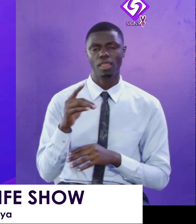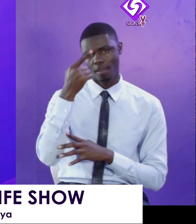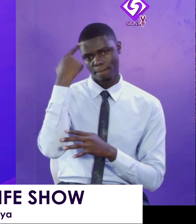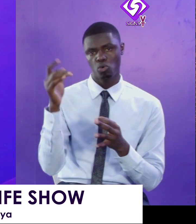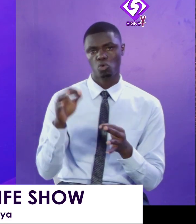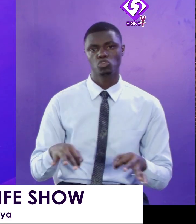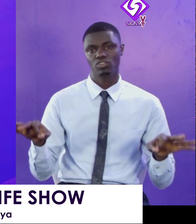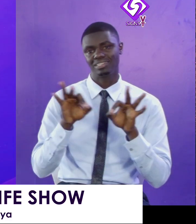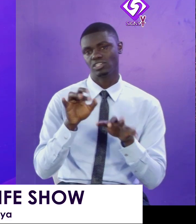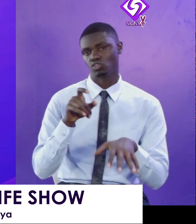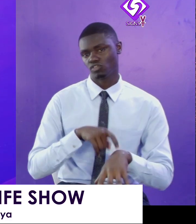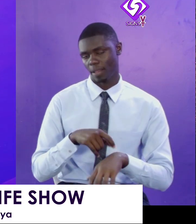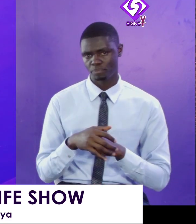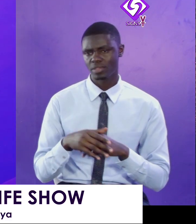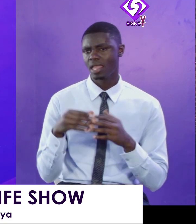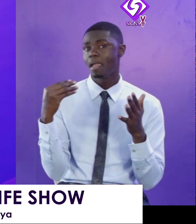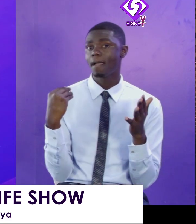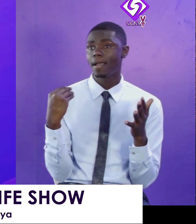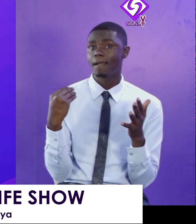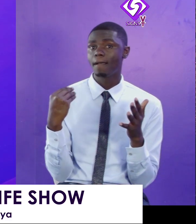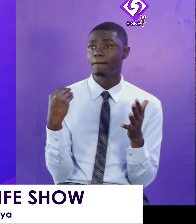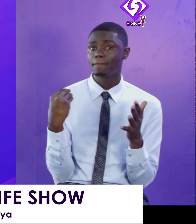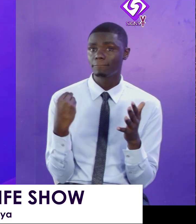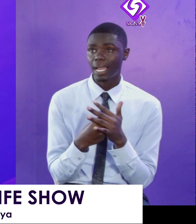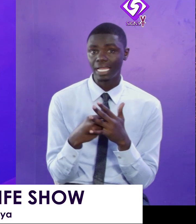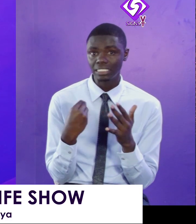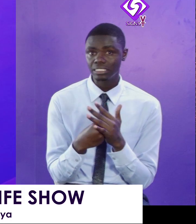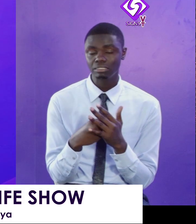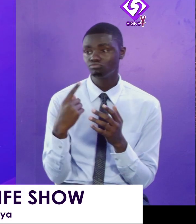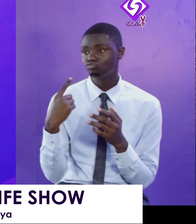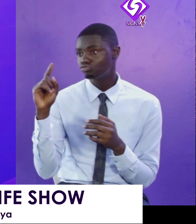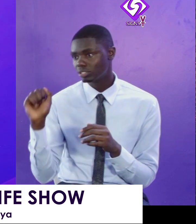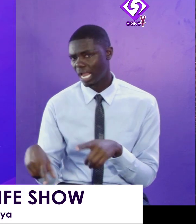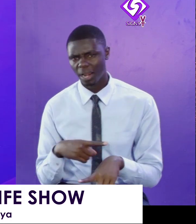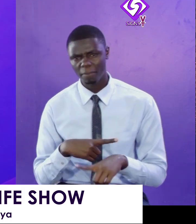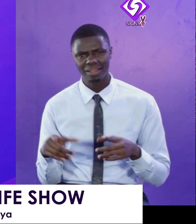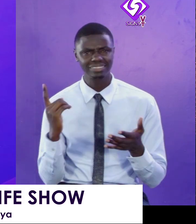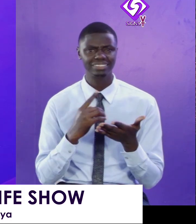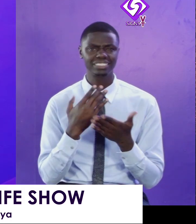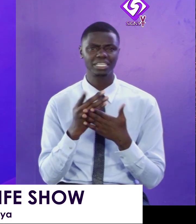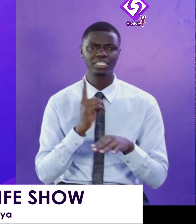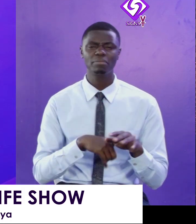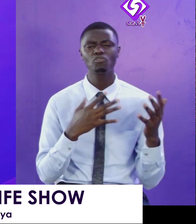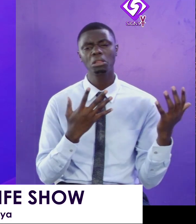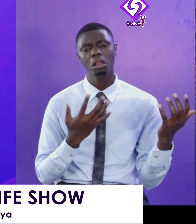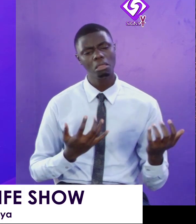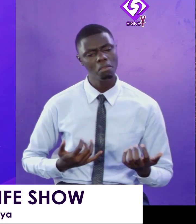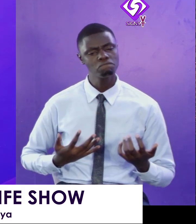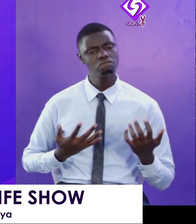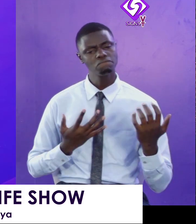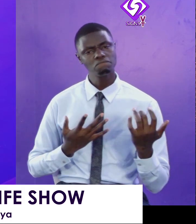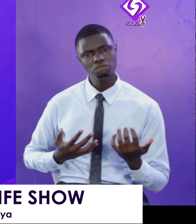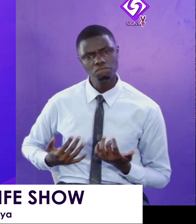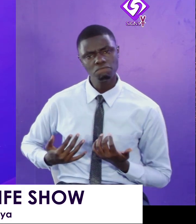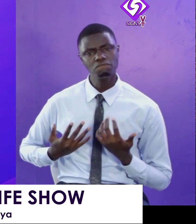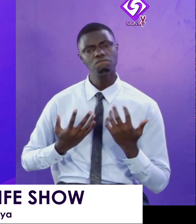treasure of time. Money mistakes can be corrected, but sometimes when you take too long,